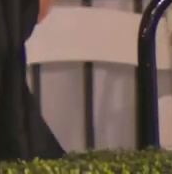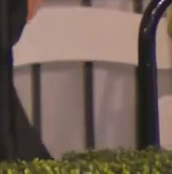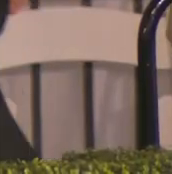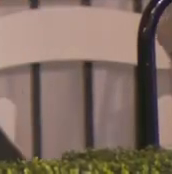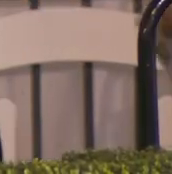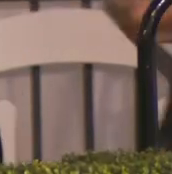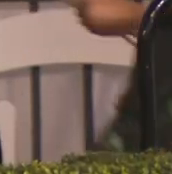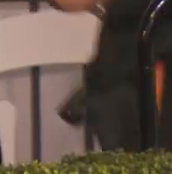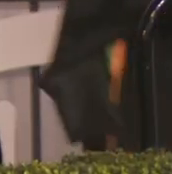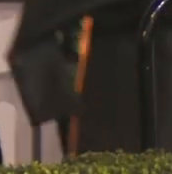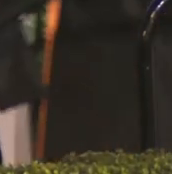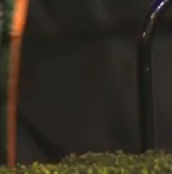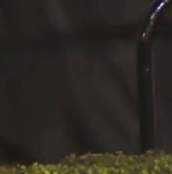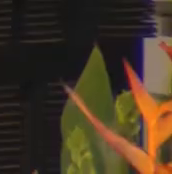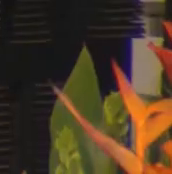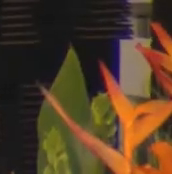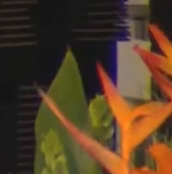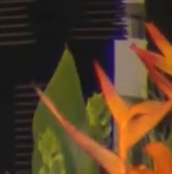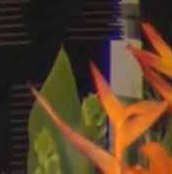Zenia Vanessa Chamorro.